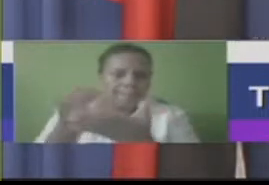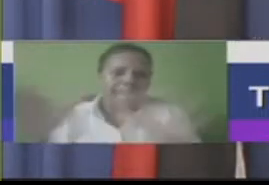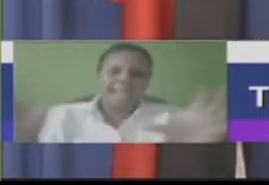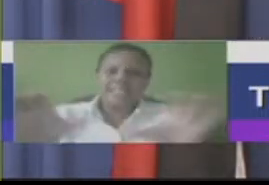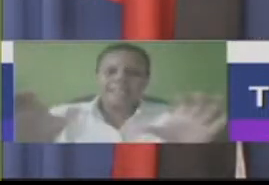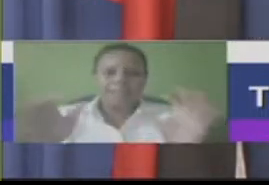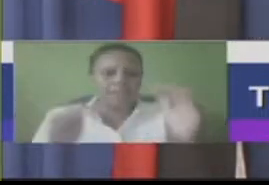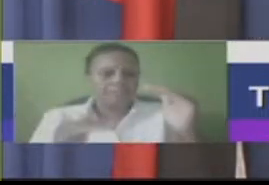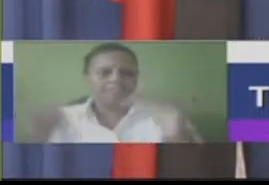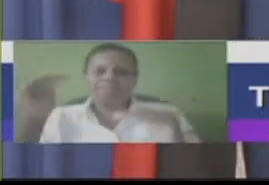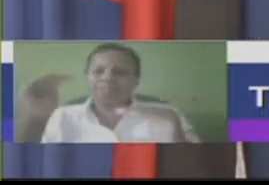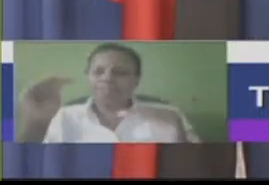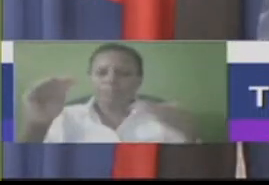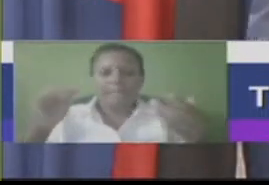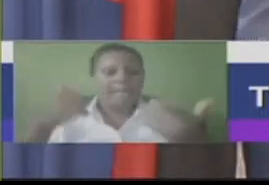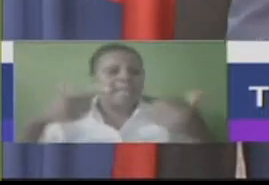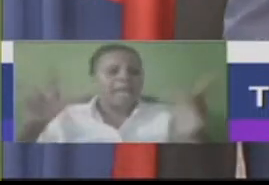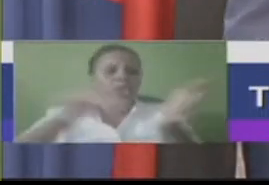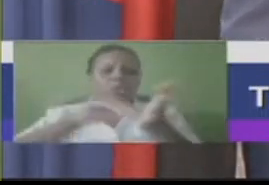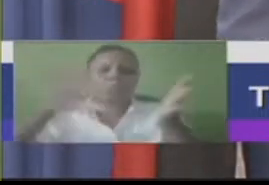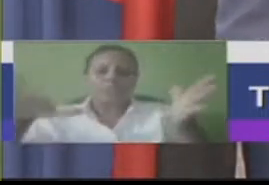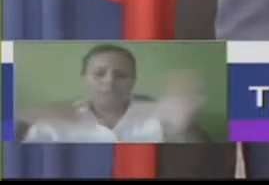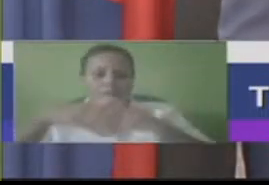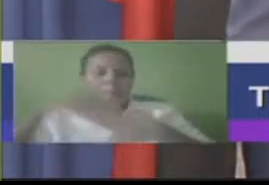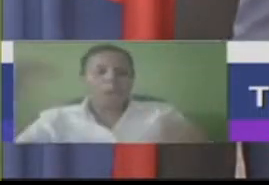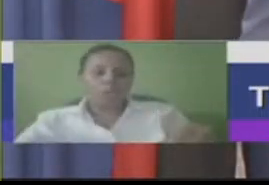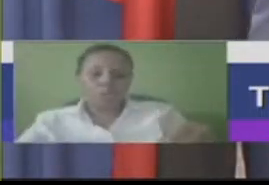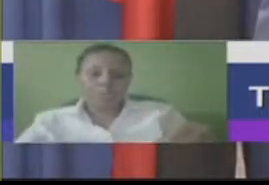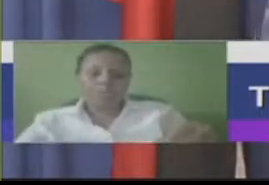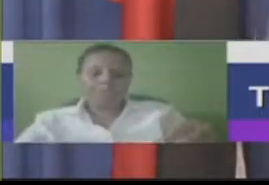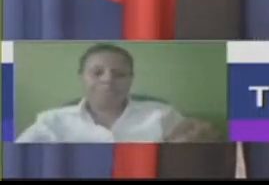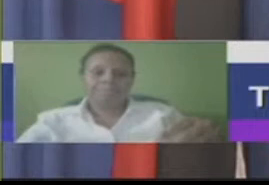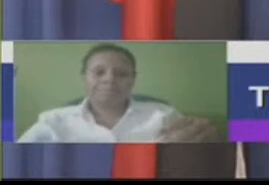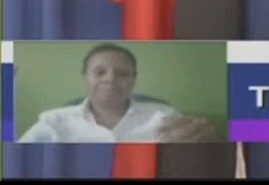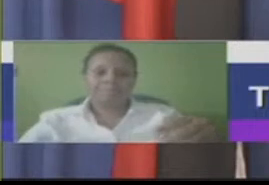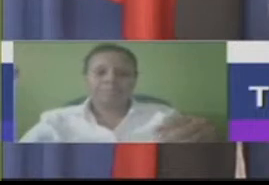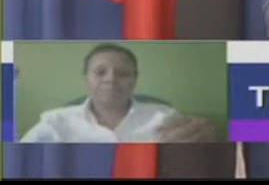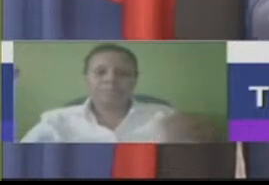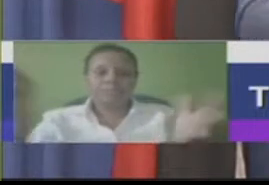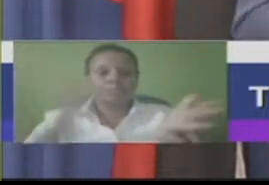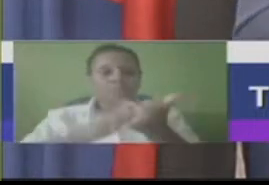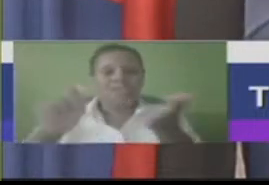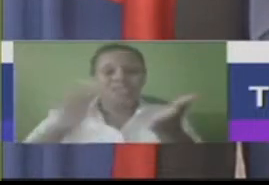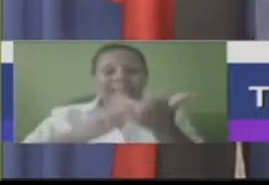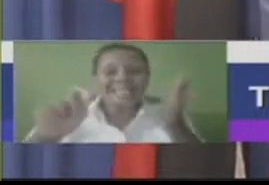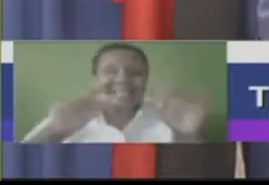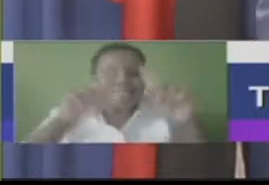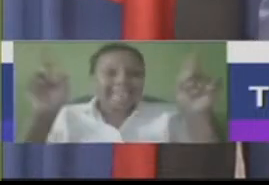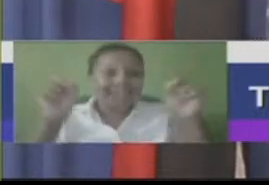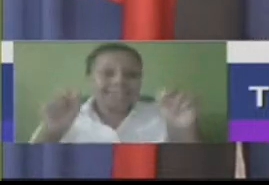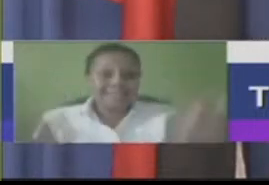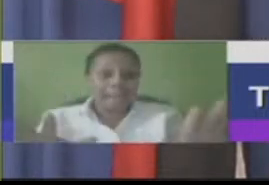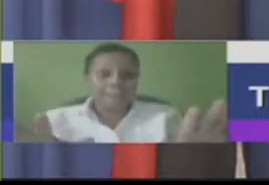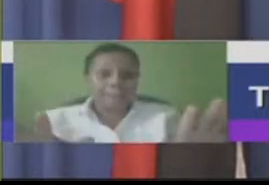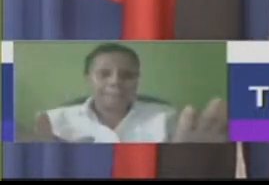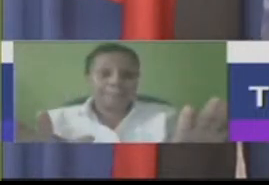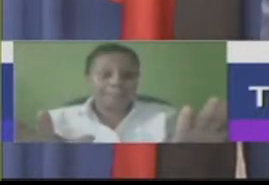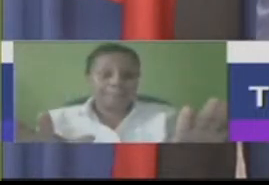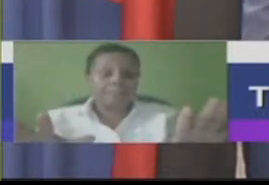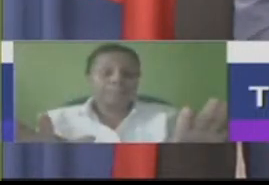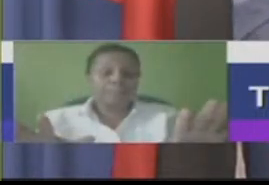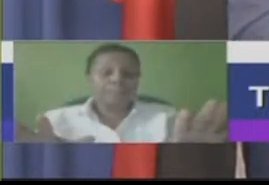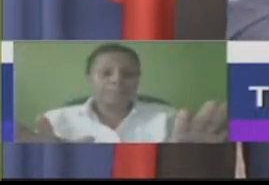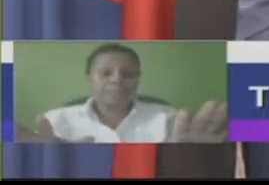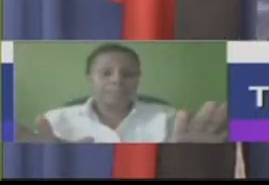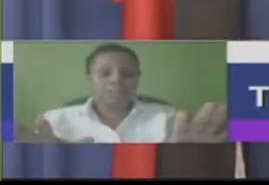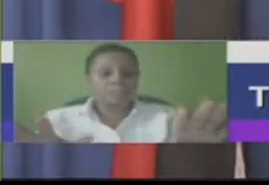the stress and to get that very important selection program done, we are sacrificing on that side. So